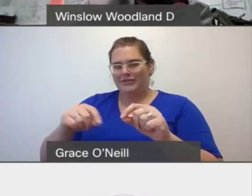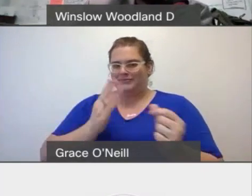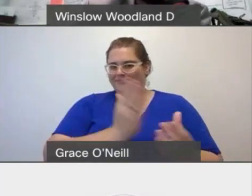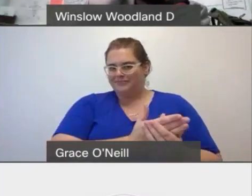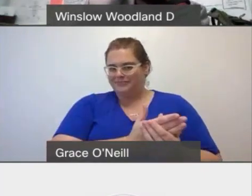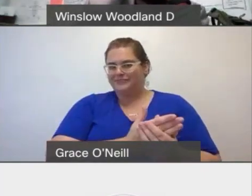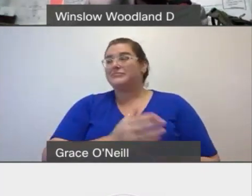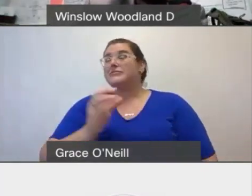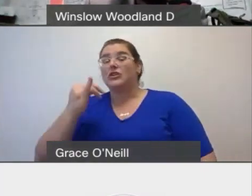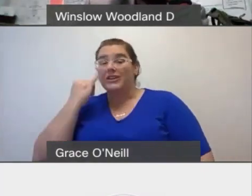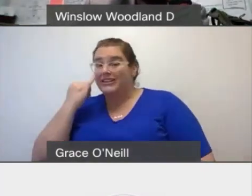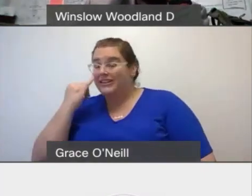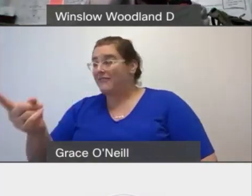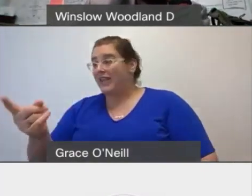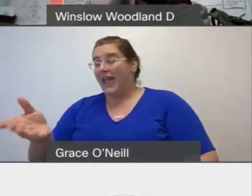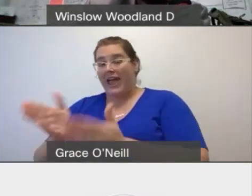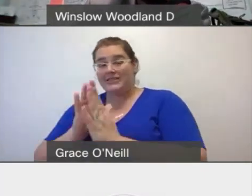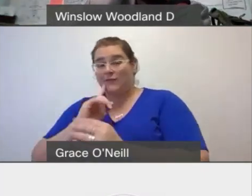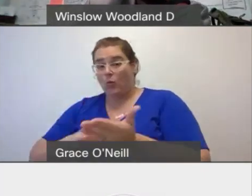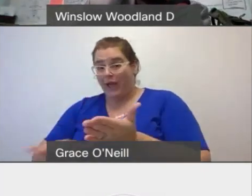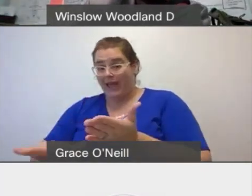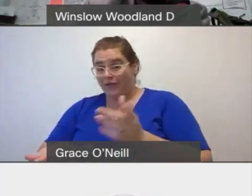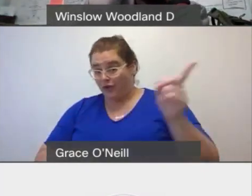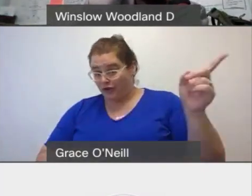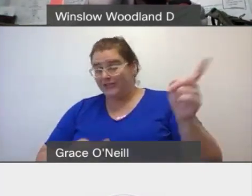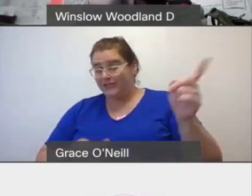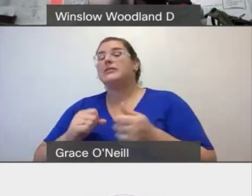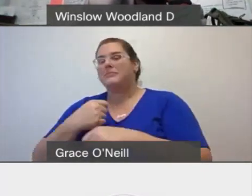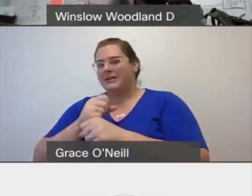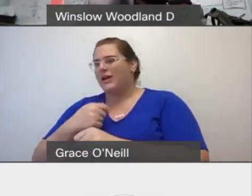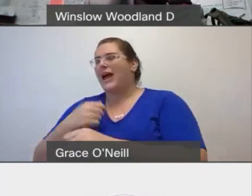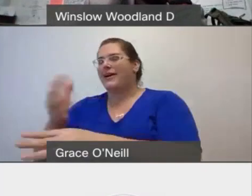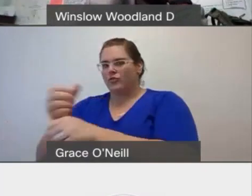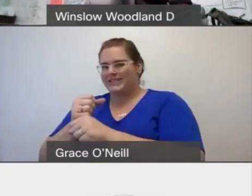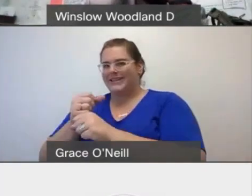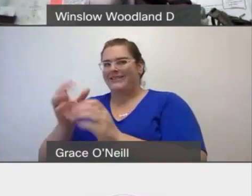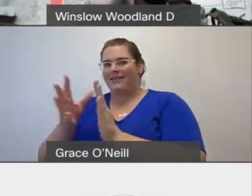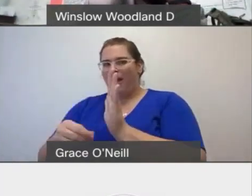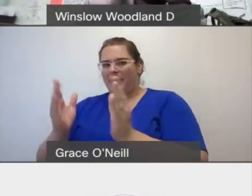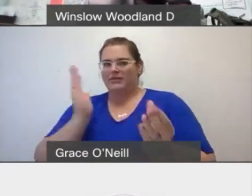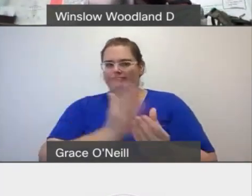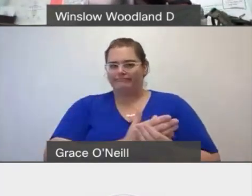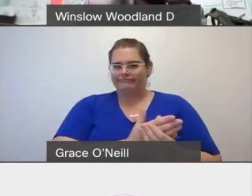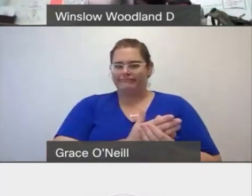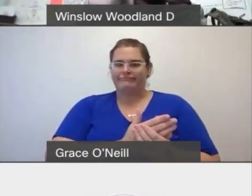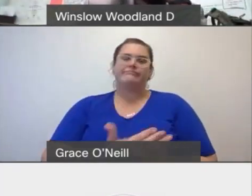copy of what was submitted so that you have at least evidence that there's some basis for them having submitted that